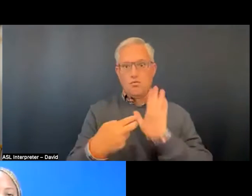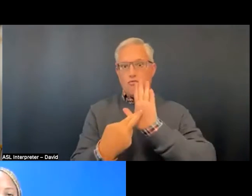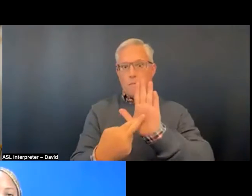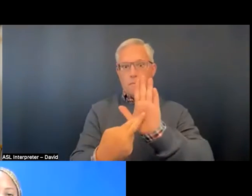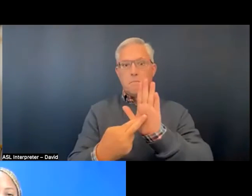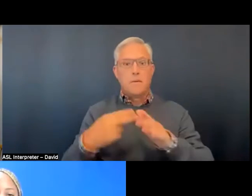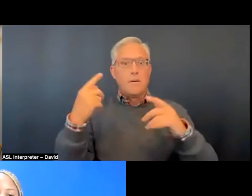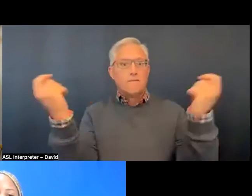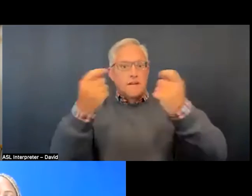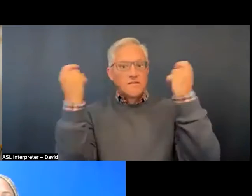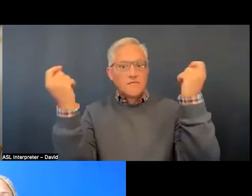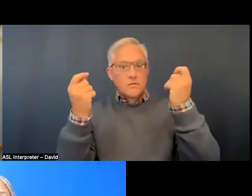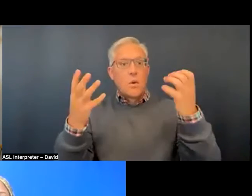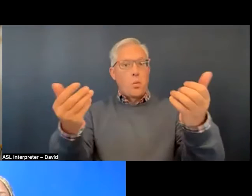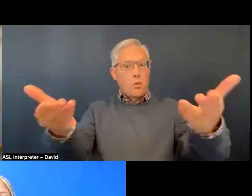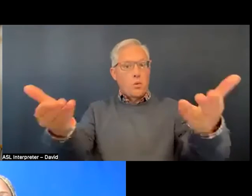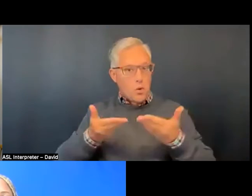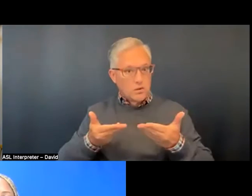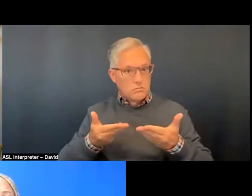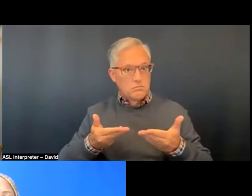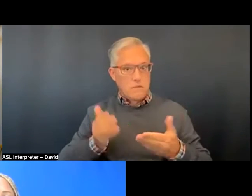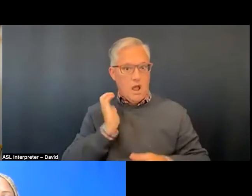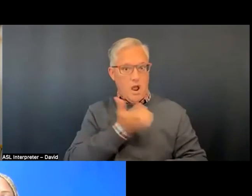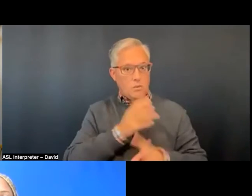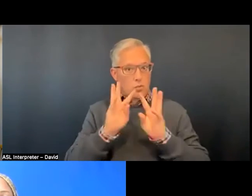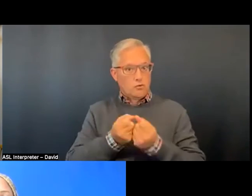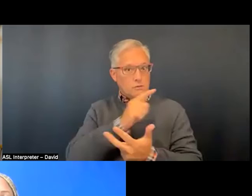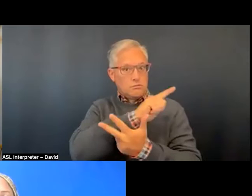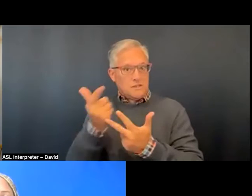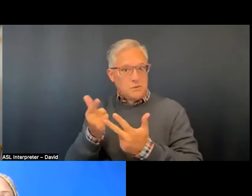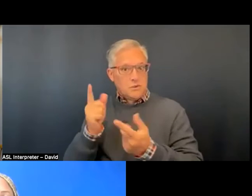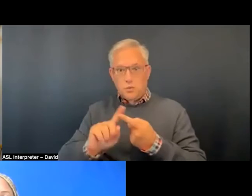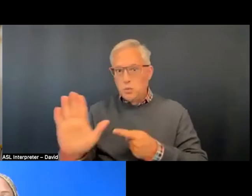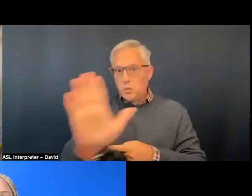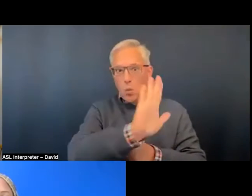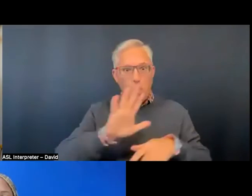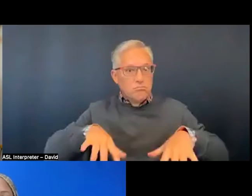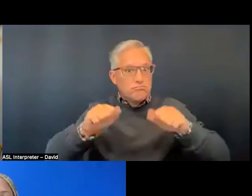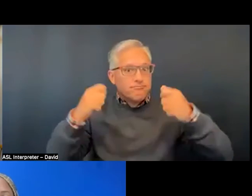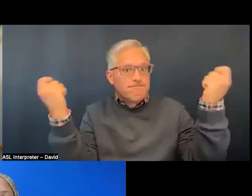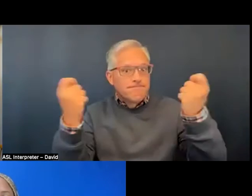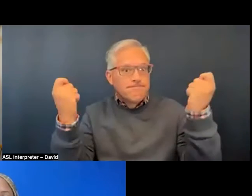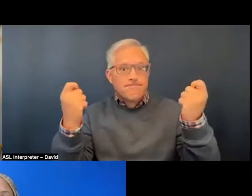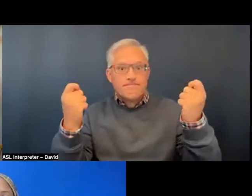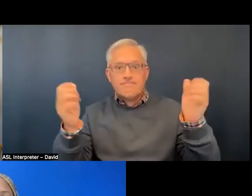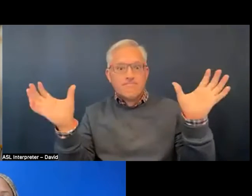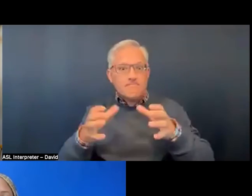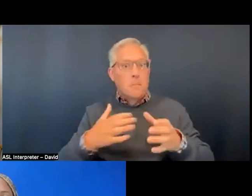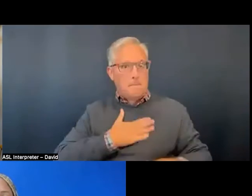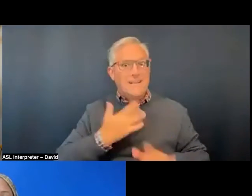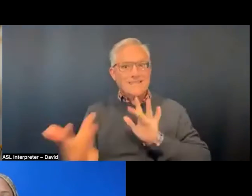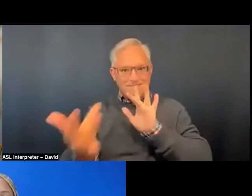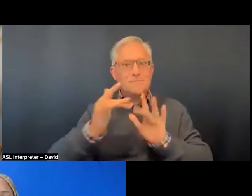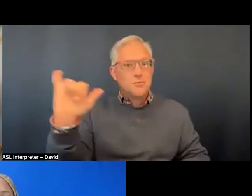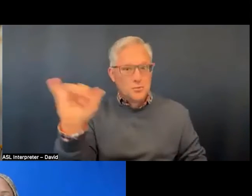to welcome the Producing Toward Equity series to your space, we would love to hear from you as well.